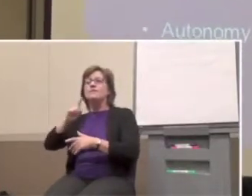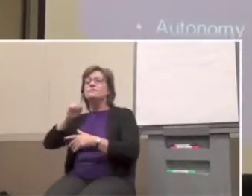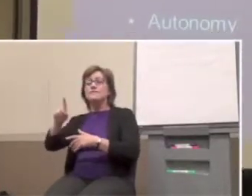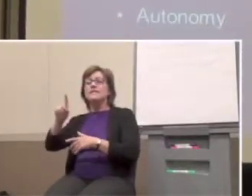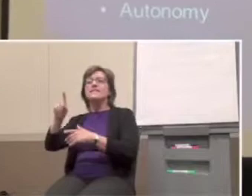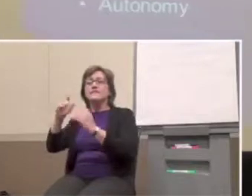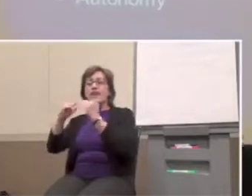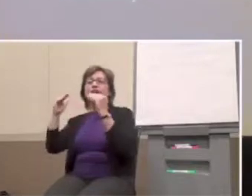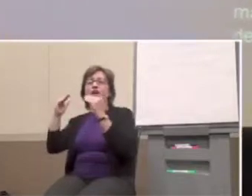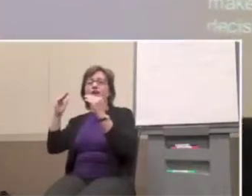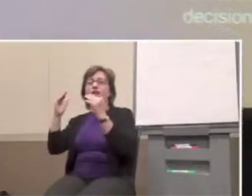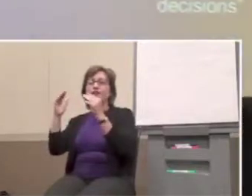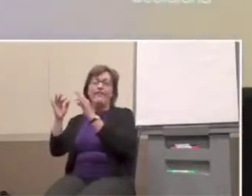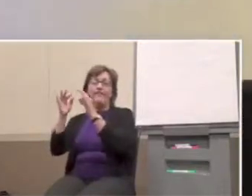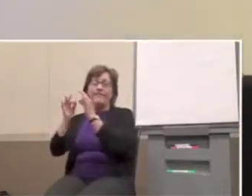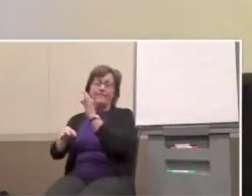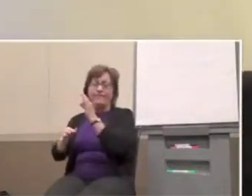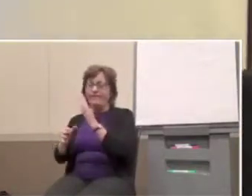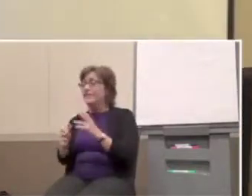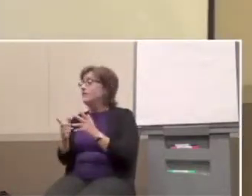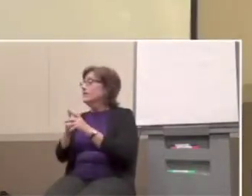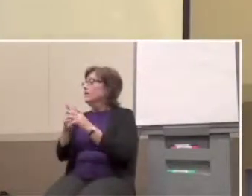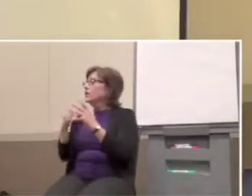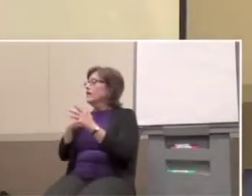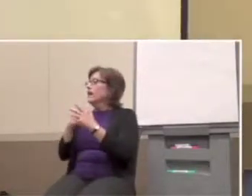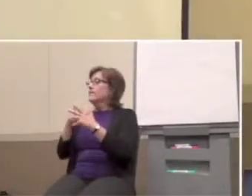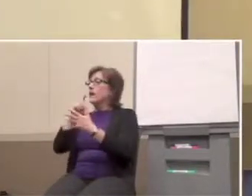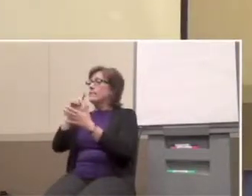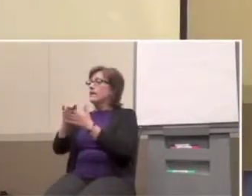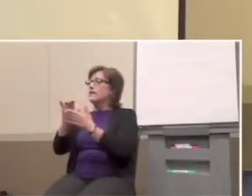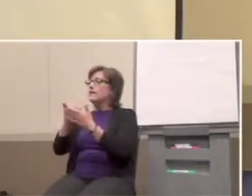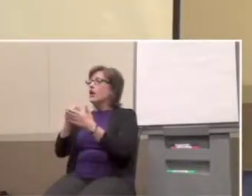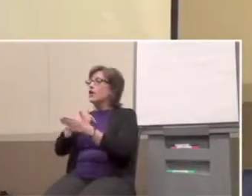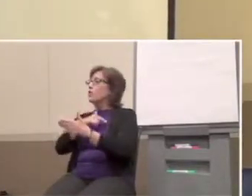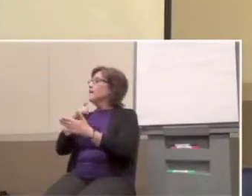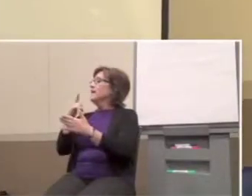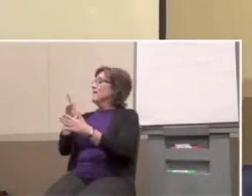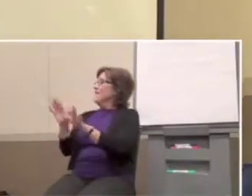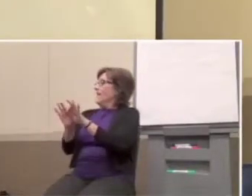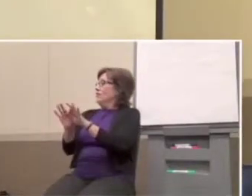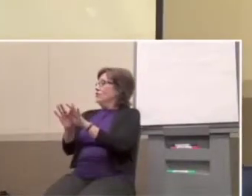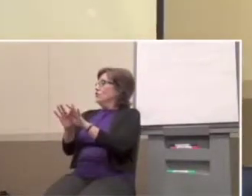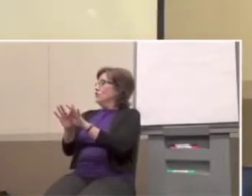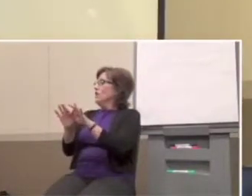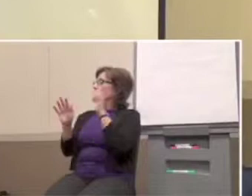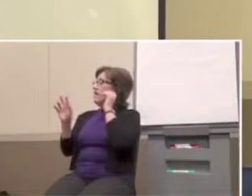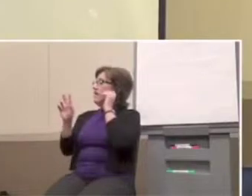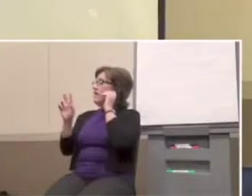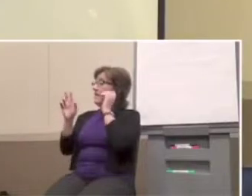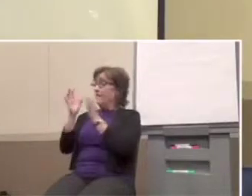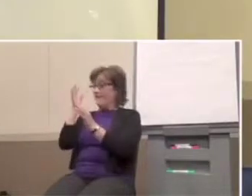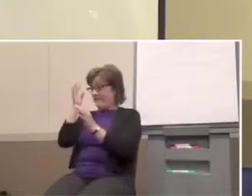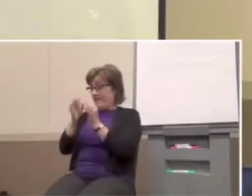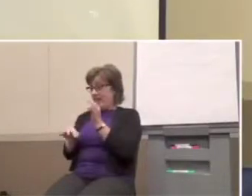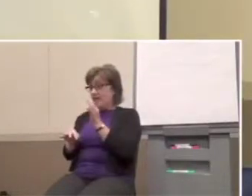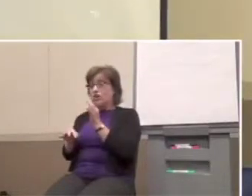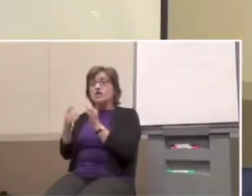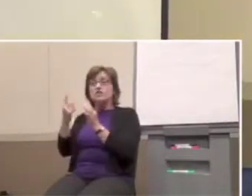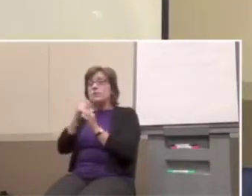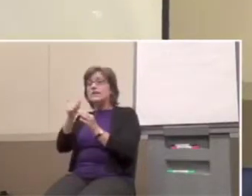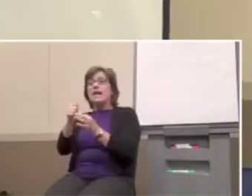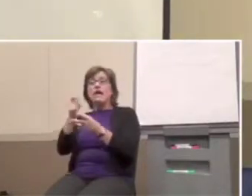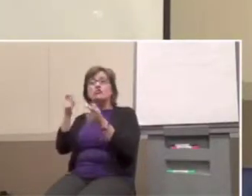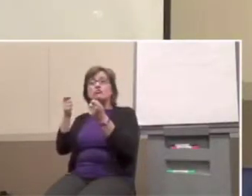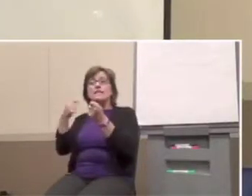arguments stem from the fact that we have this belief, or we value fairness, and so therefore when life is not fair, somebody's not treating us fair,